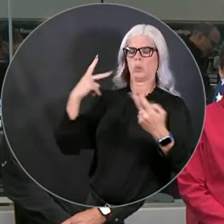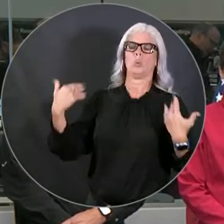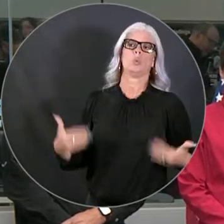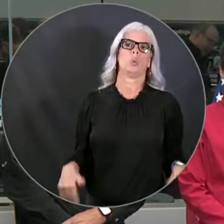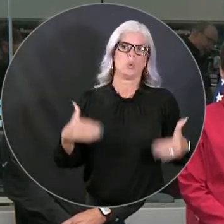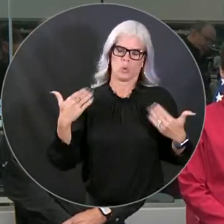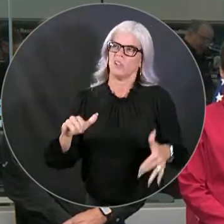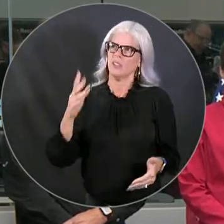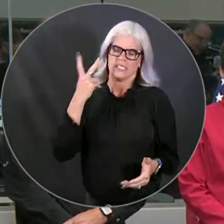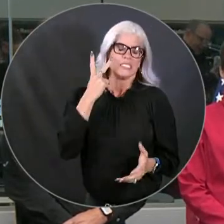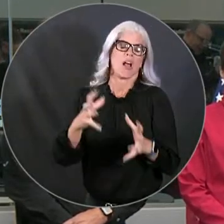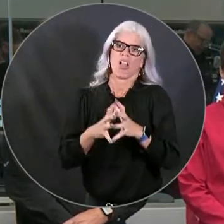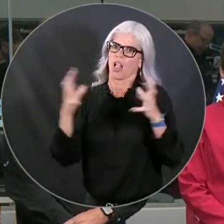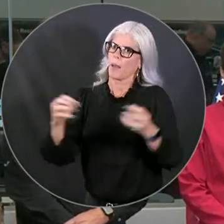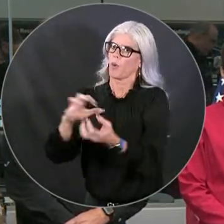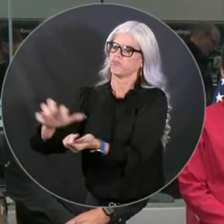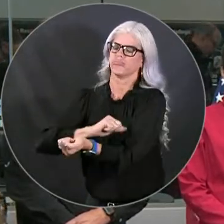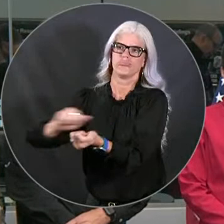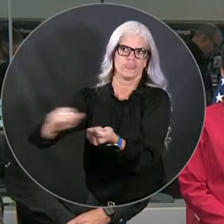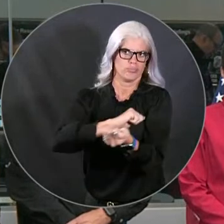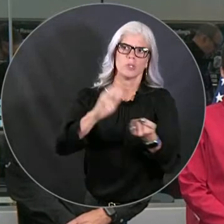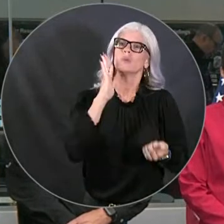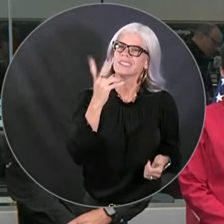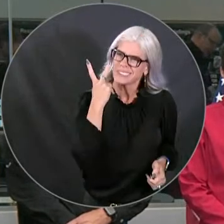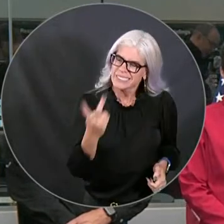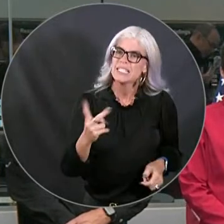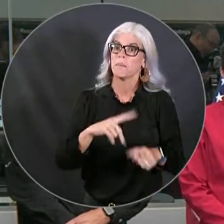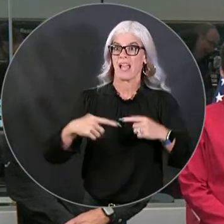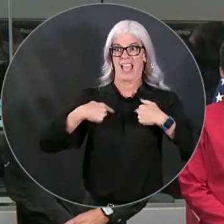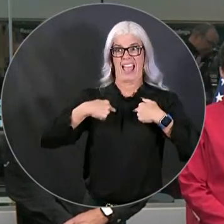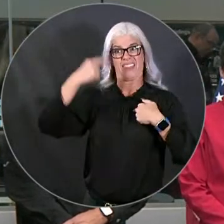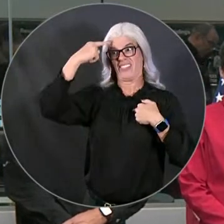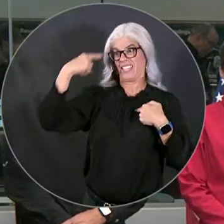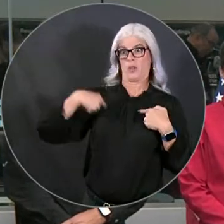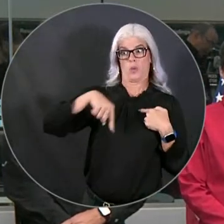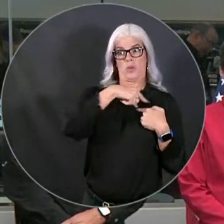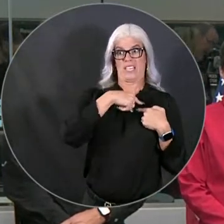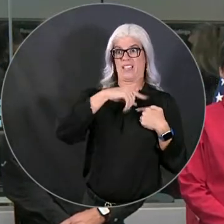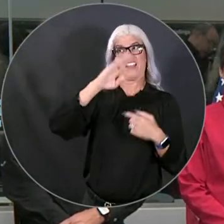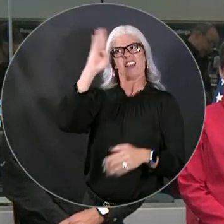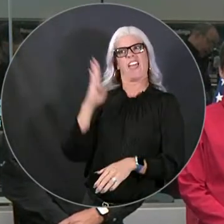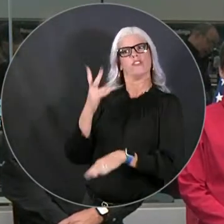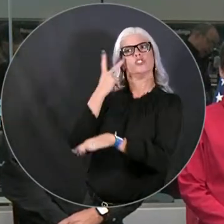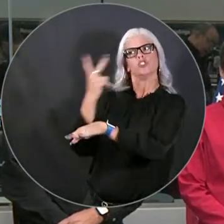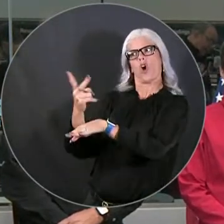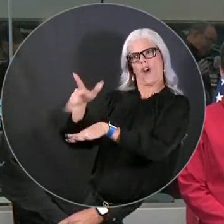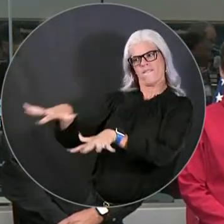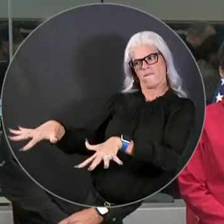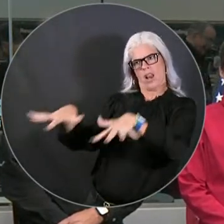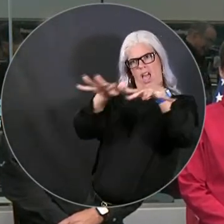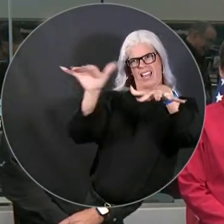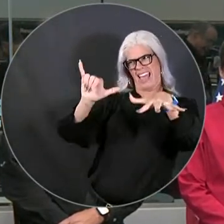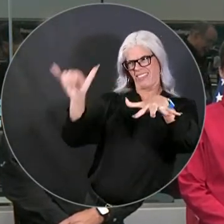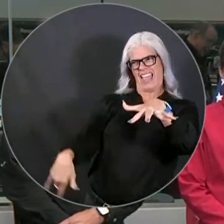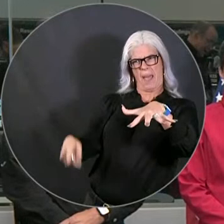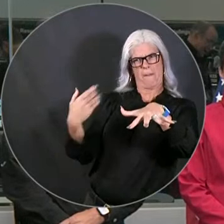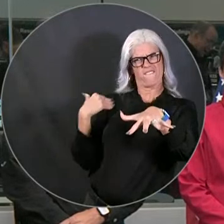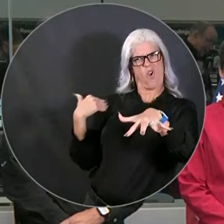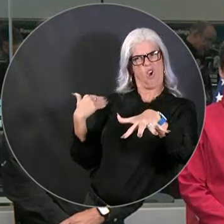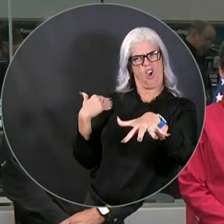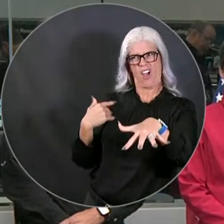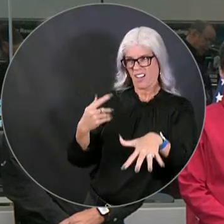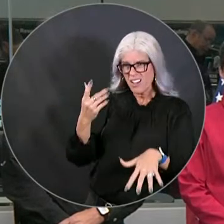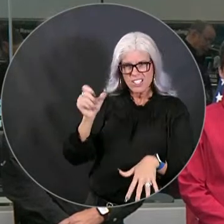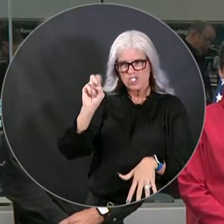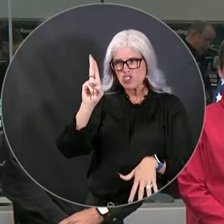in the days ahead, but I think we've never seen a flood event like this. We've never seen storm surge of this